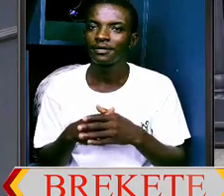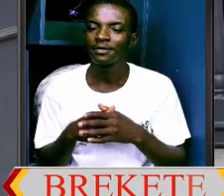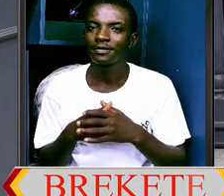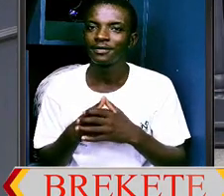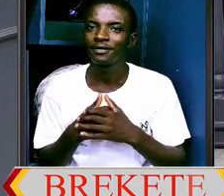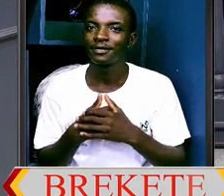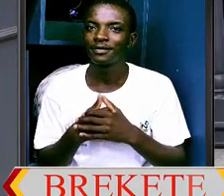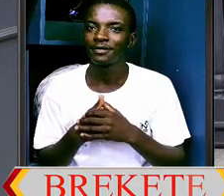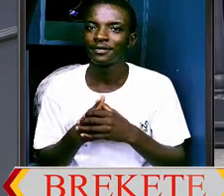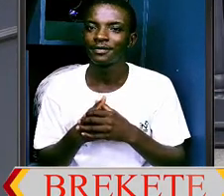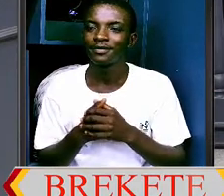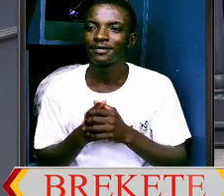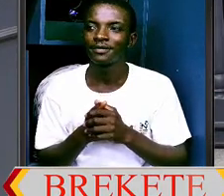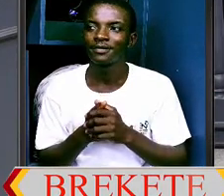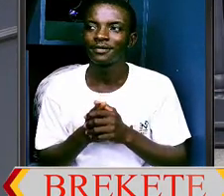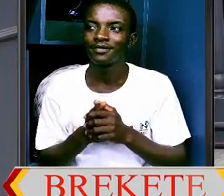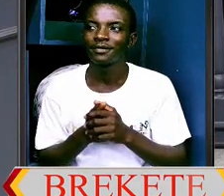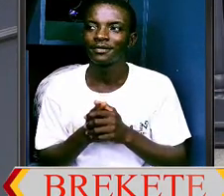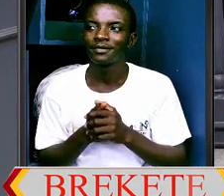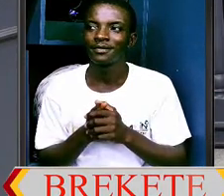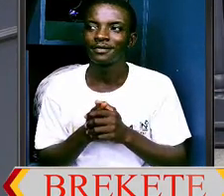wickedness.